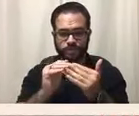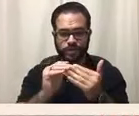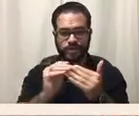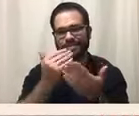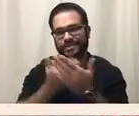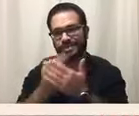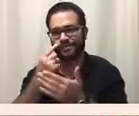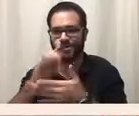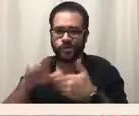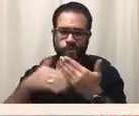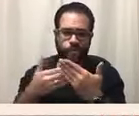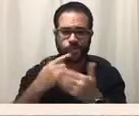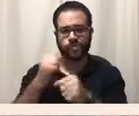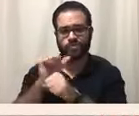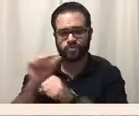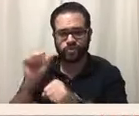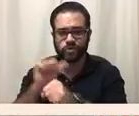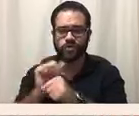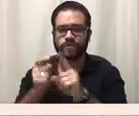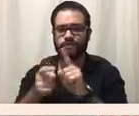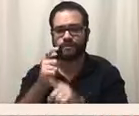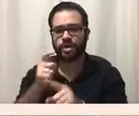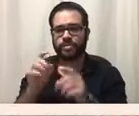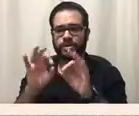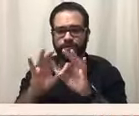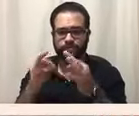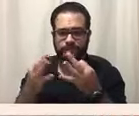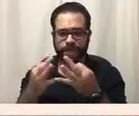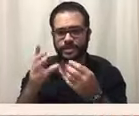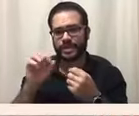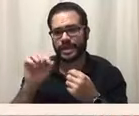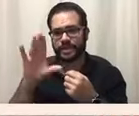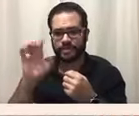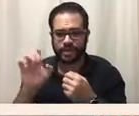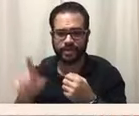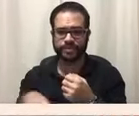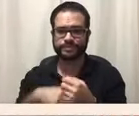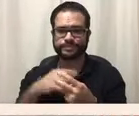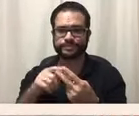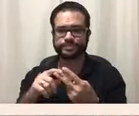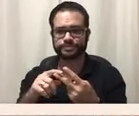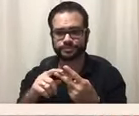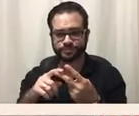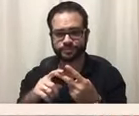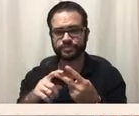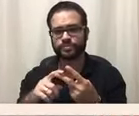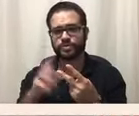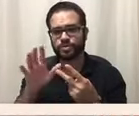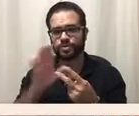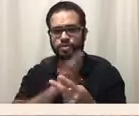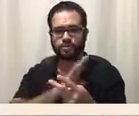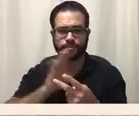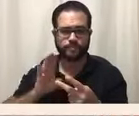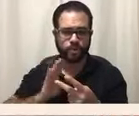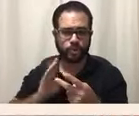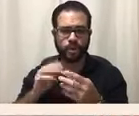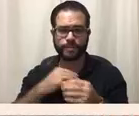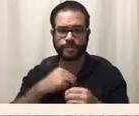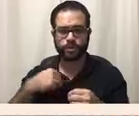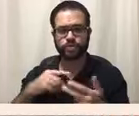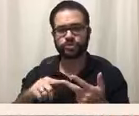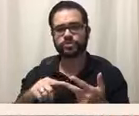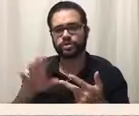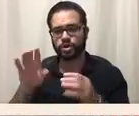effort made possible by the Family Cafe, their board members, their